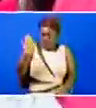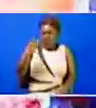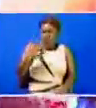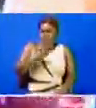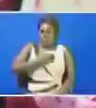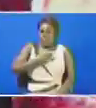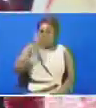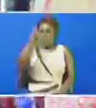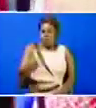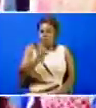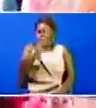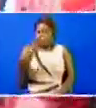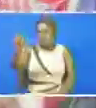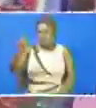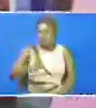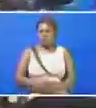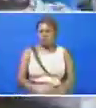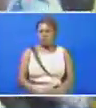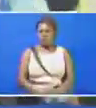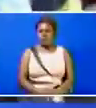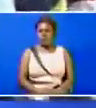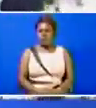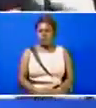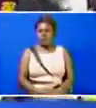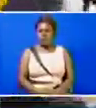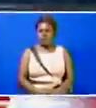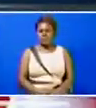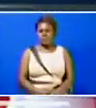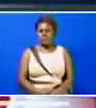yake. Julie Owino, KTN News.